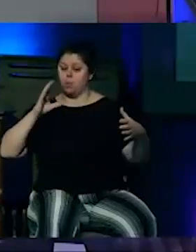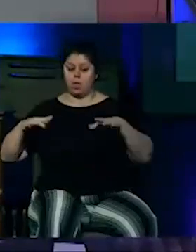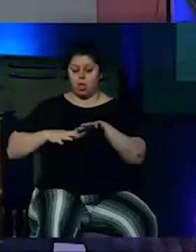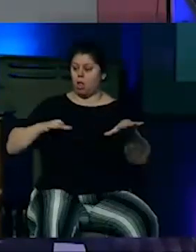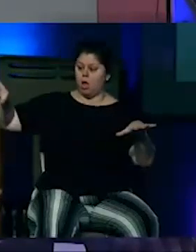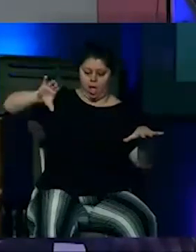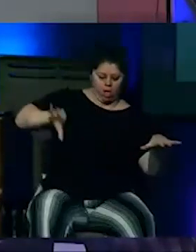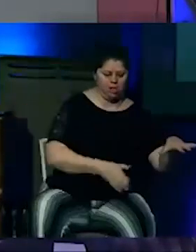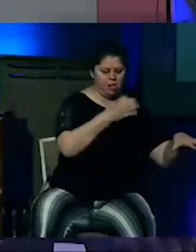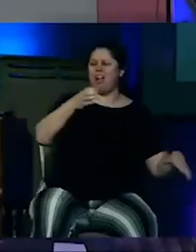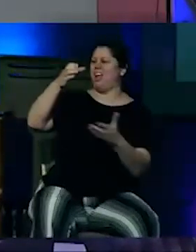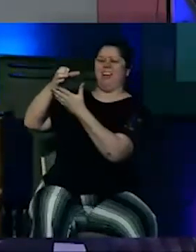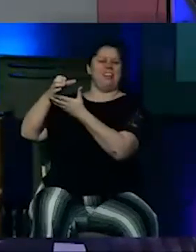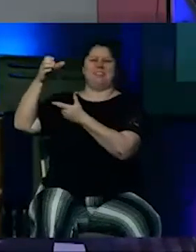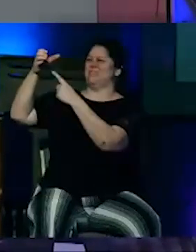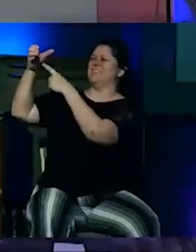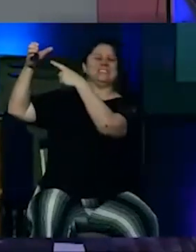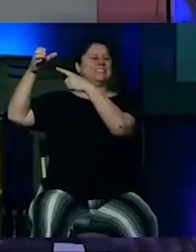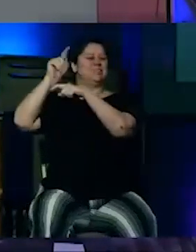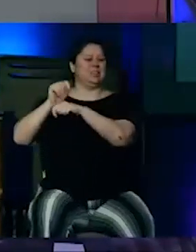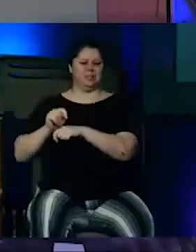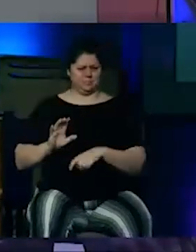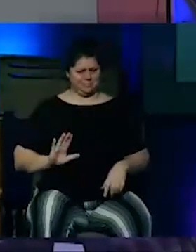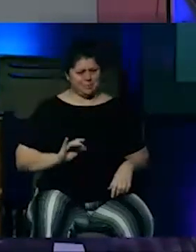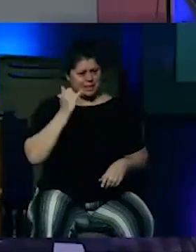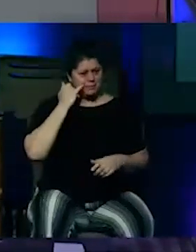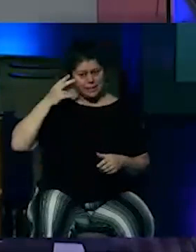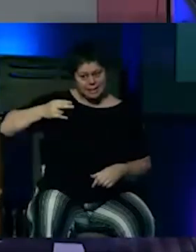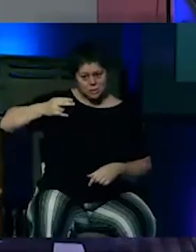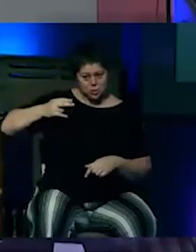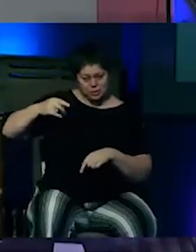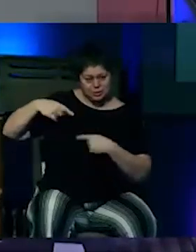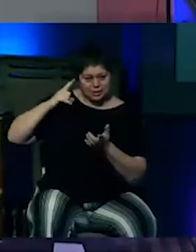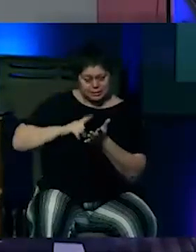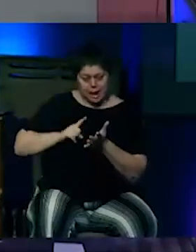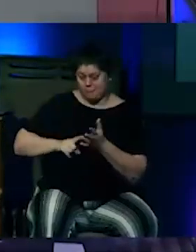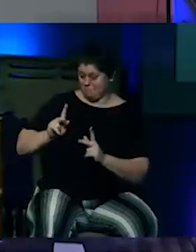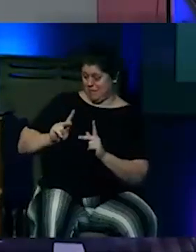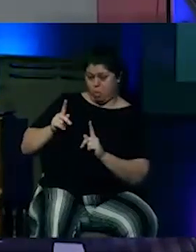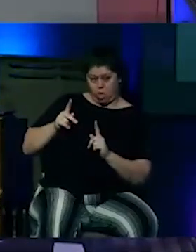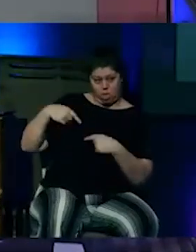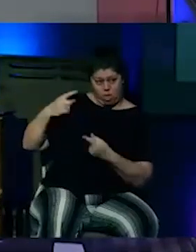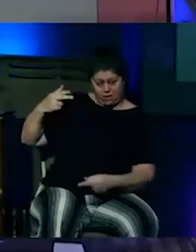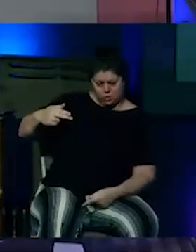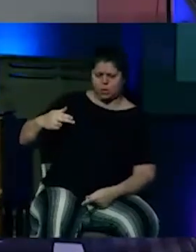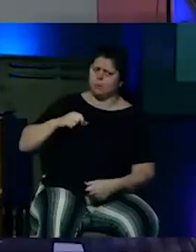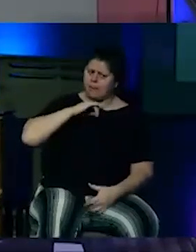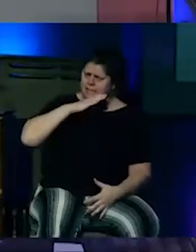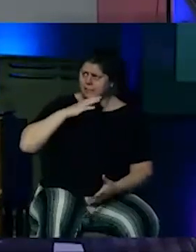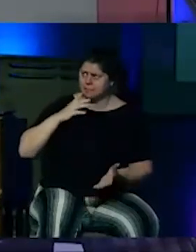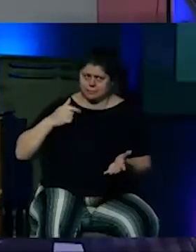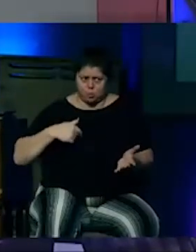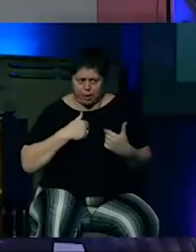tradition. When we really examine history, we'll see that there's a lot of people, and they're messy, because we're messy.